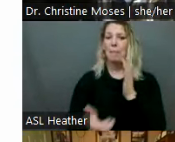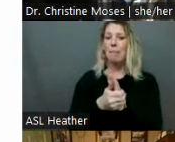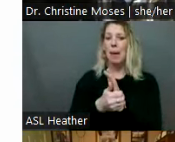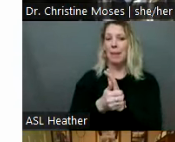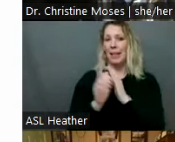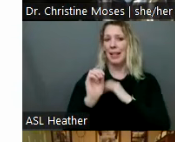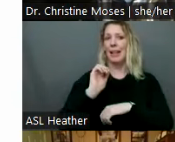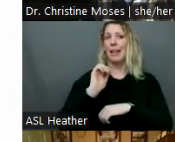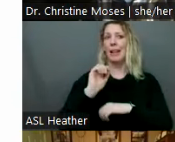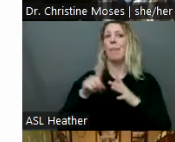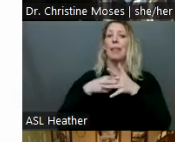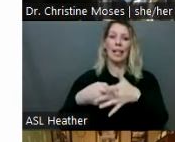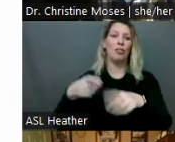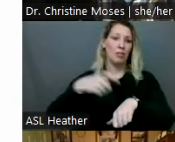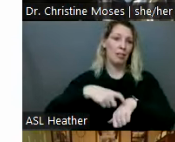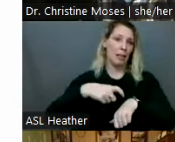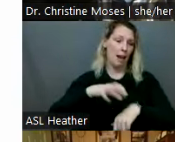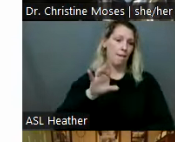timeframe.